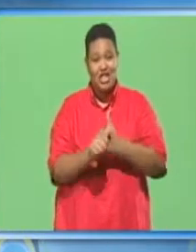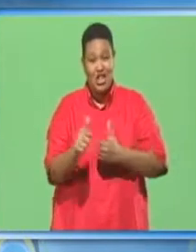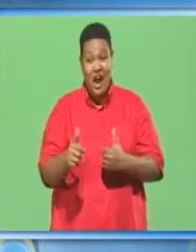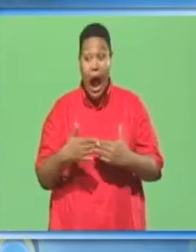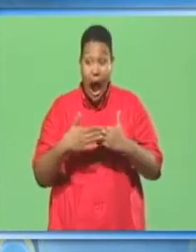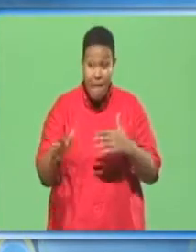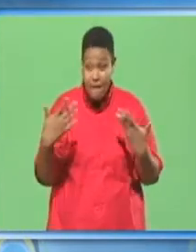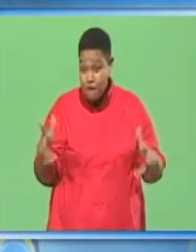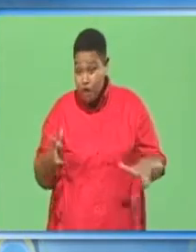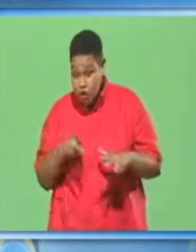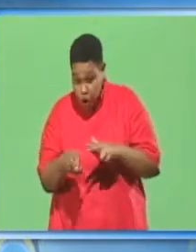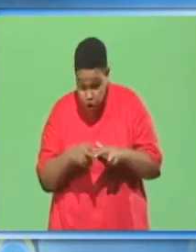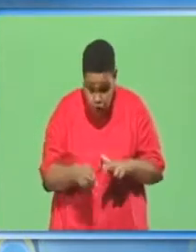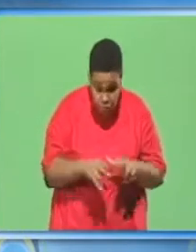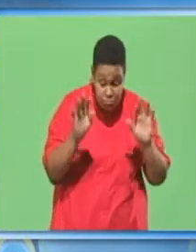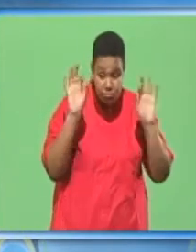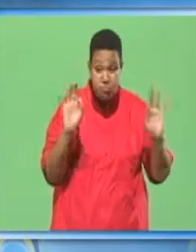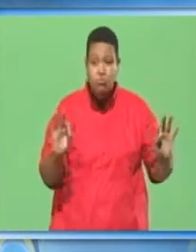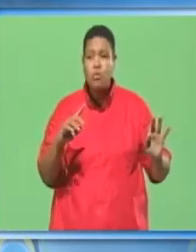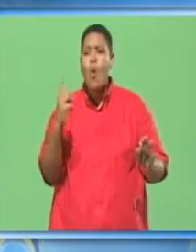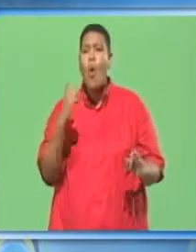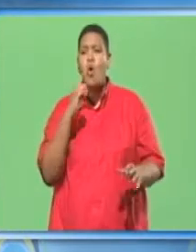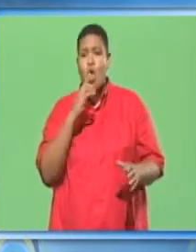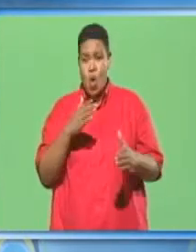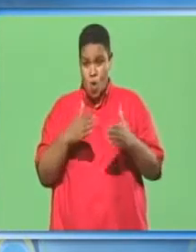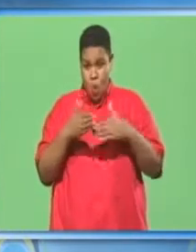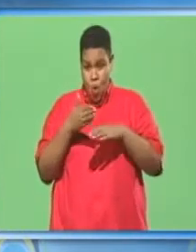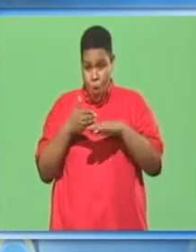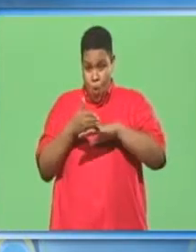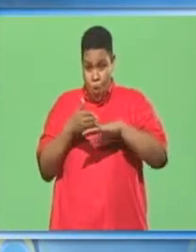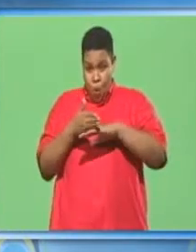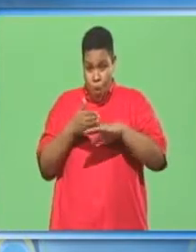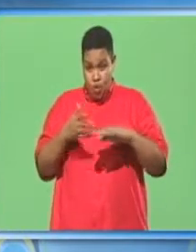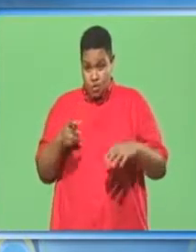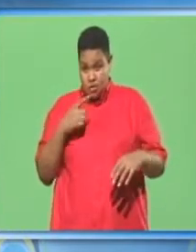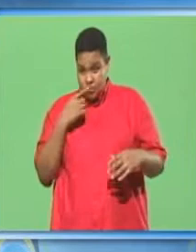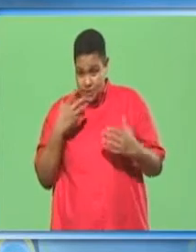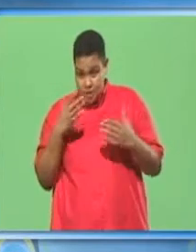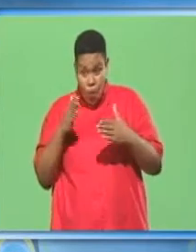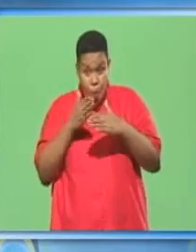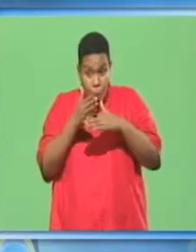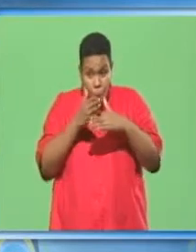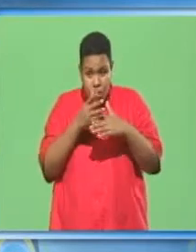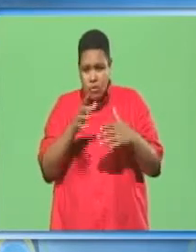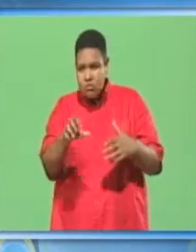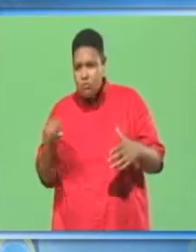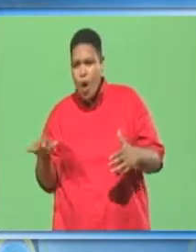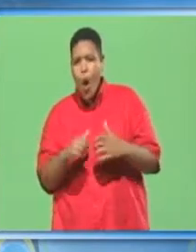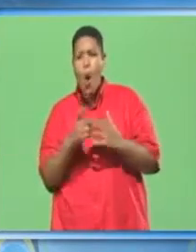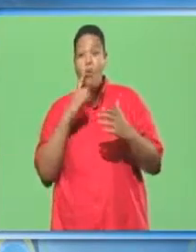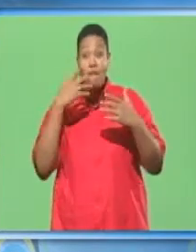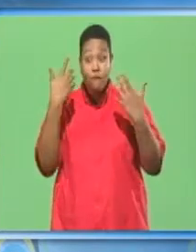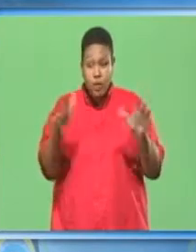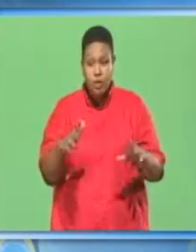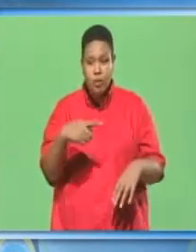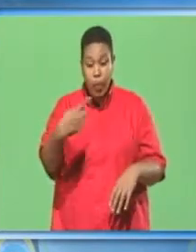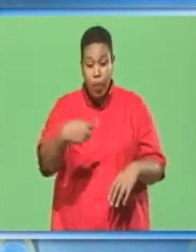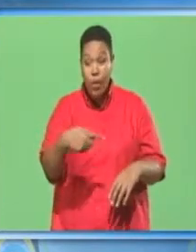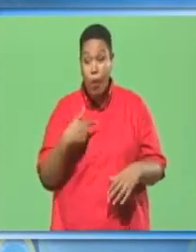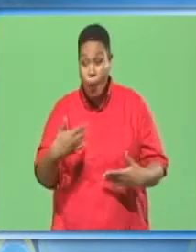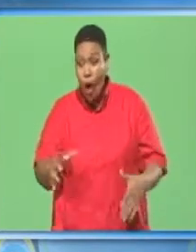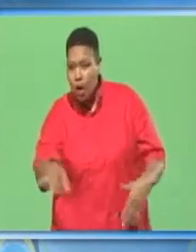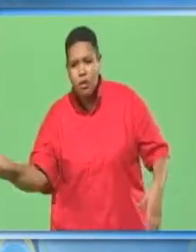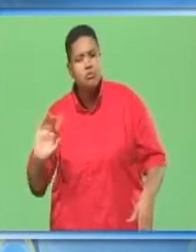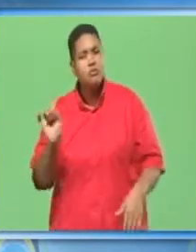After cutting, only retrieve the wood after the blade comes to a complete stop. Never cut